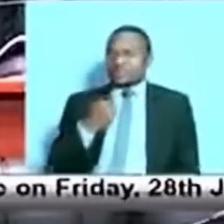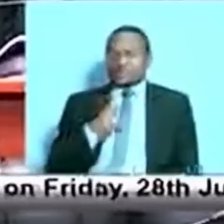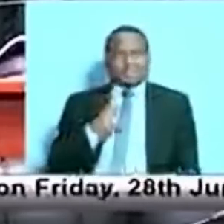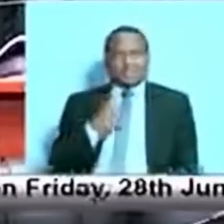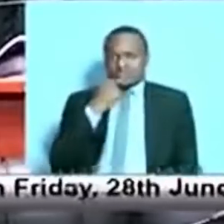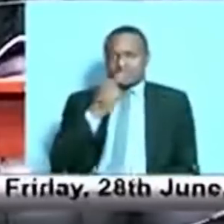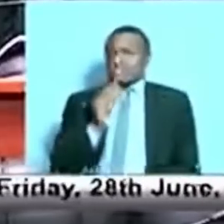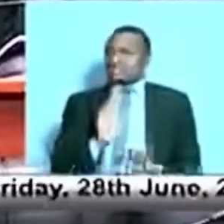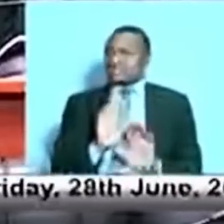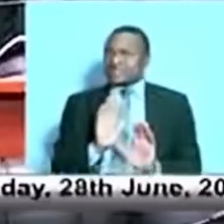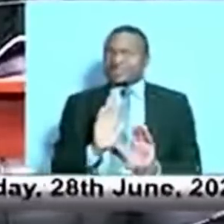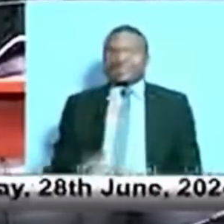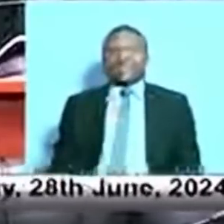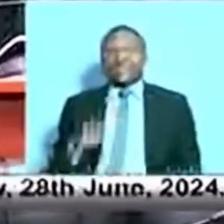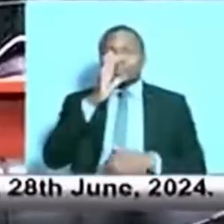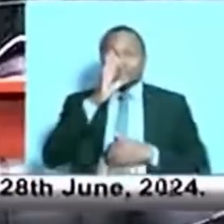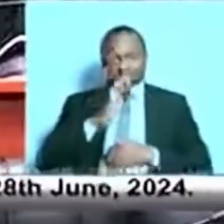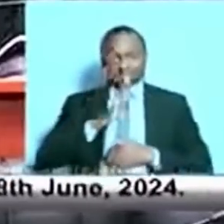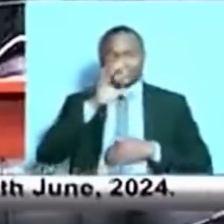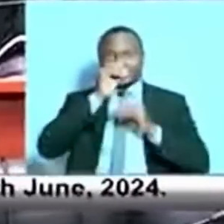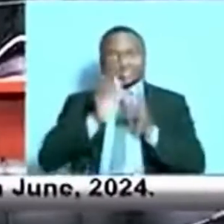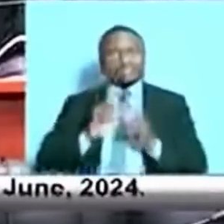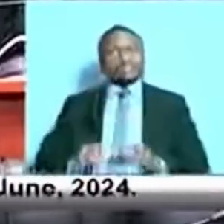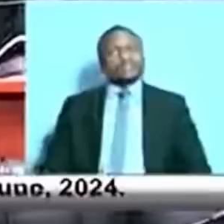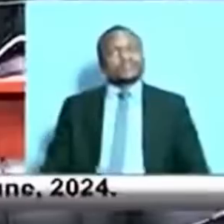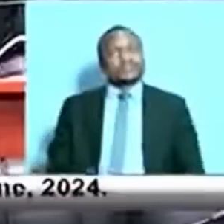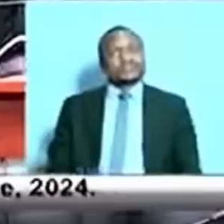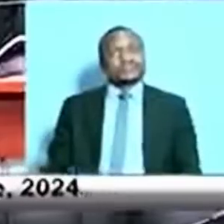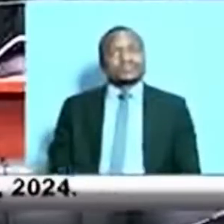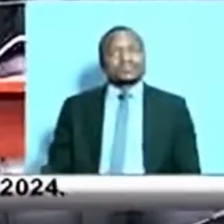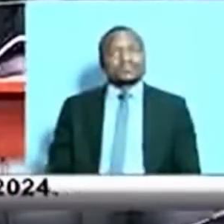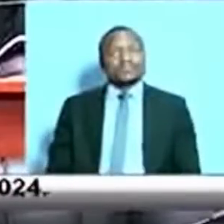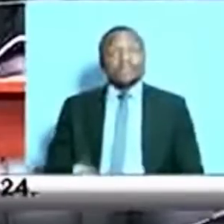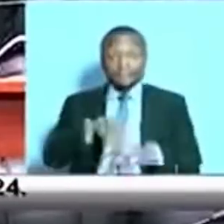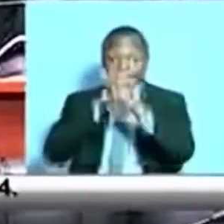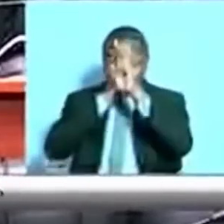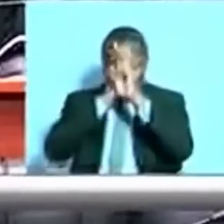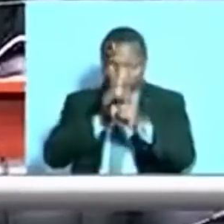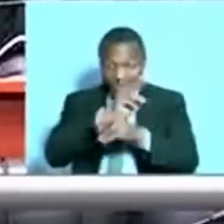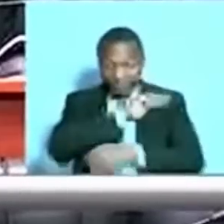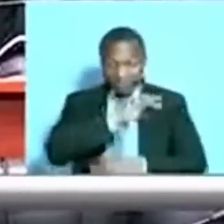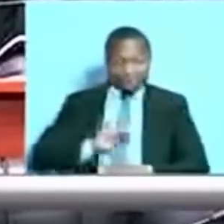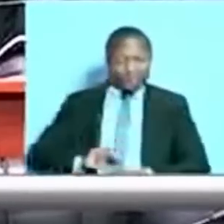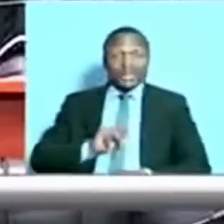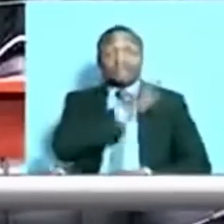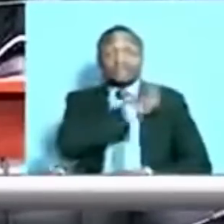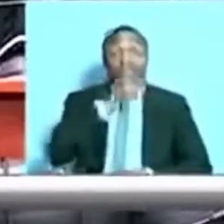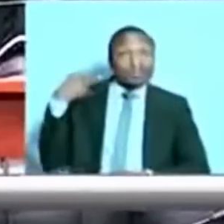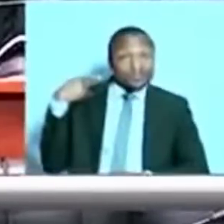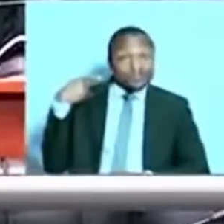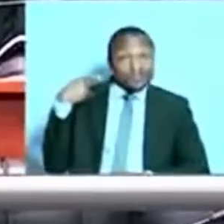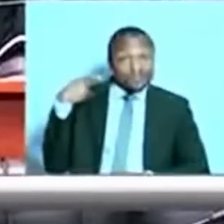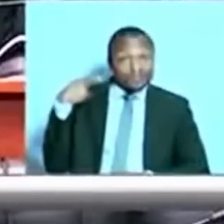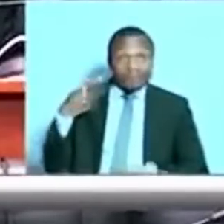it. Madam Speaker, the Honourable Member of Parliament for Pambashi